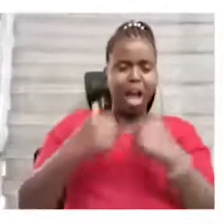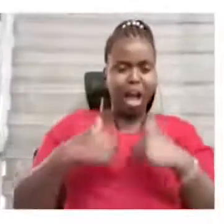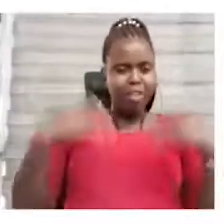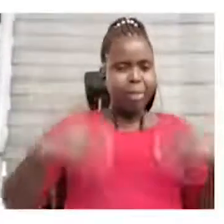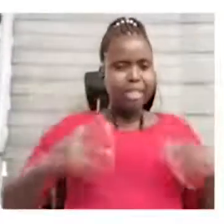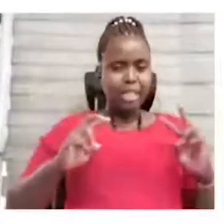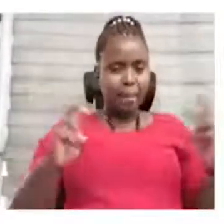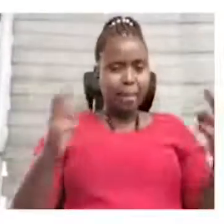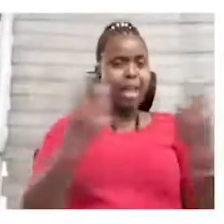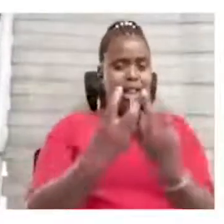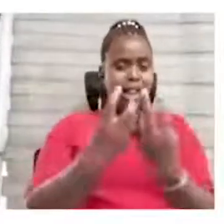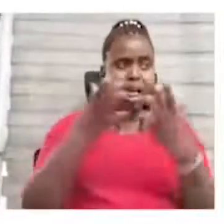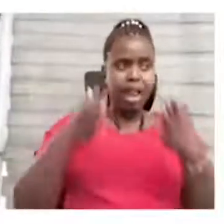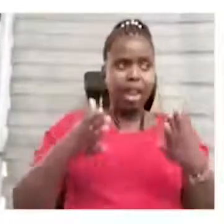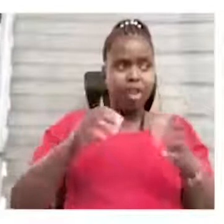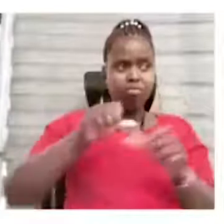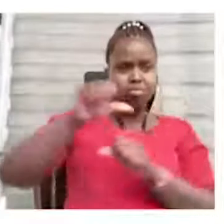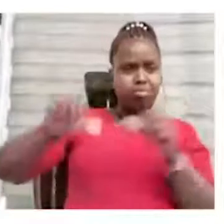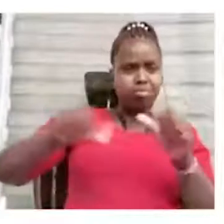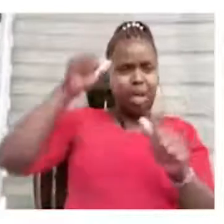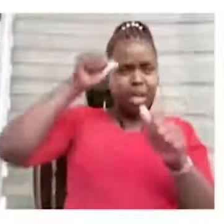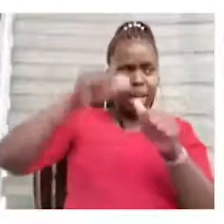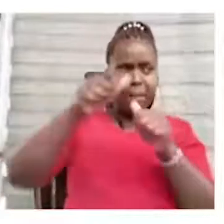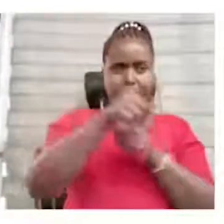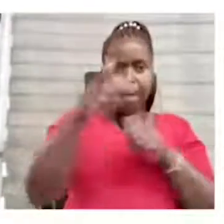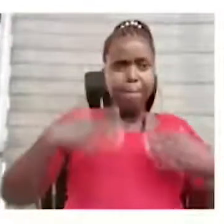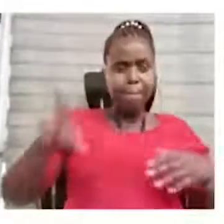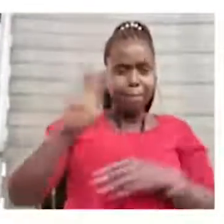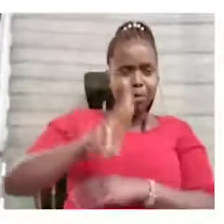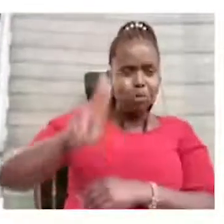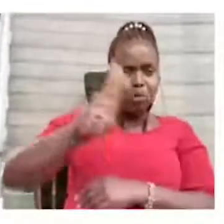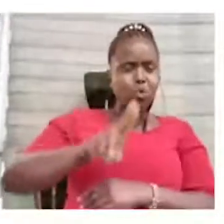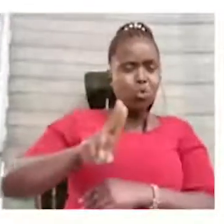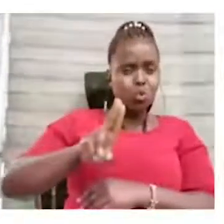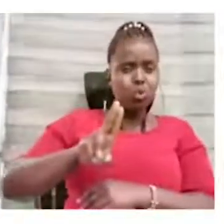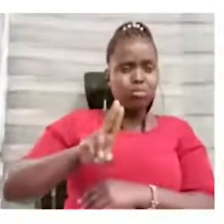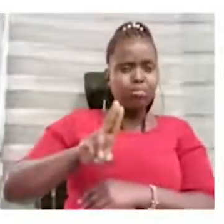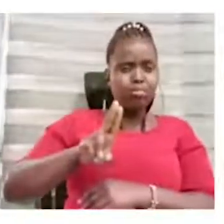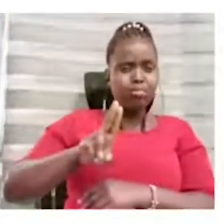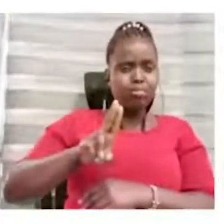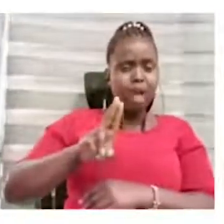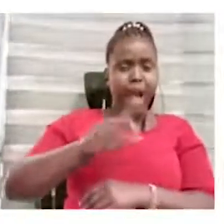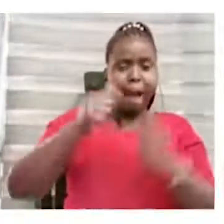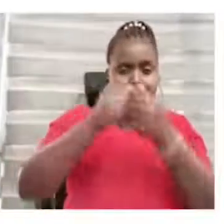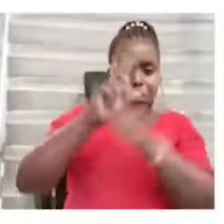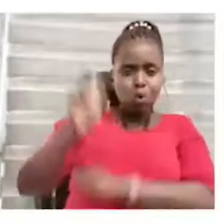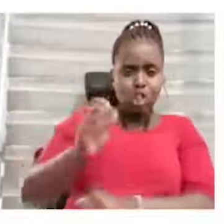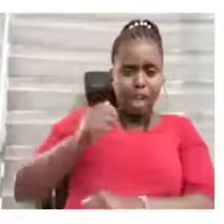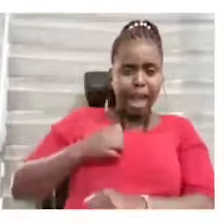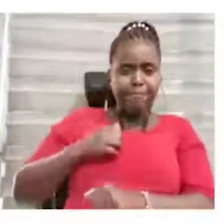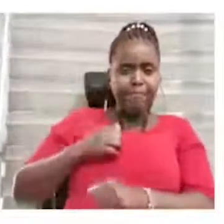the room. Again, a reminder for people to use the Slido app for questions and answers that I will be weaving